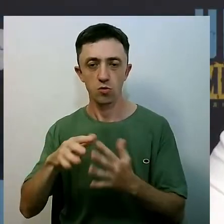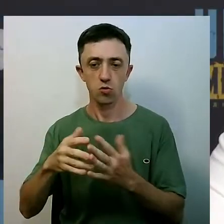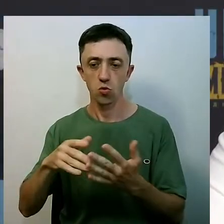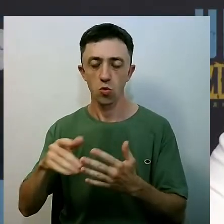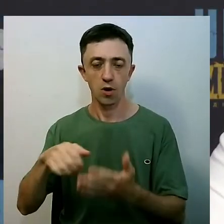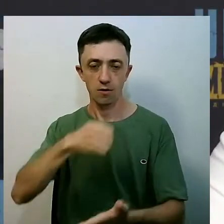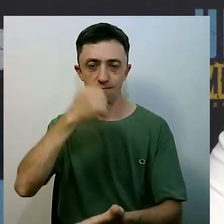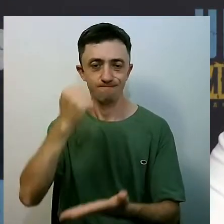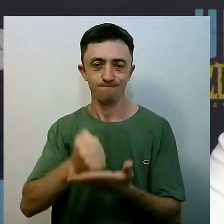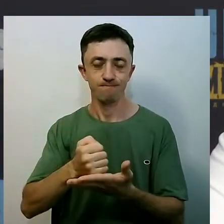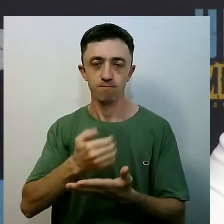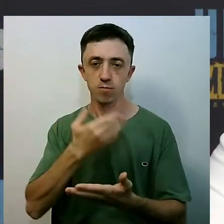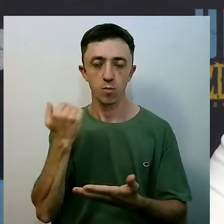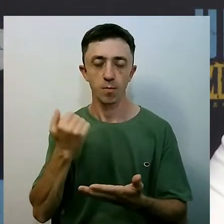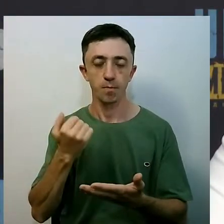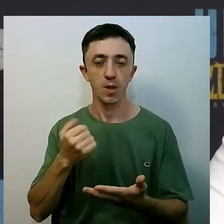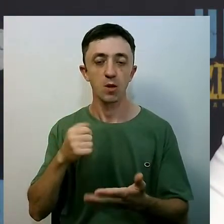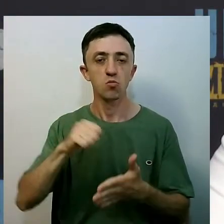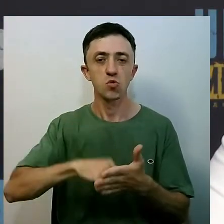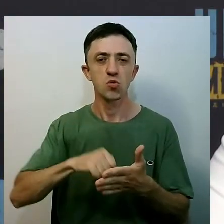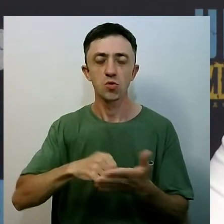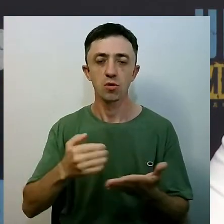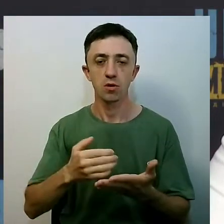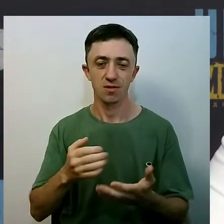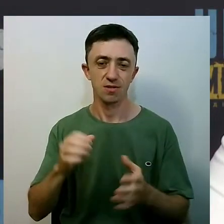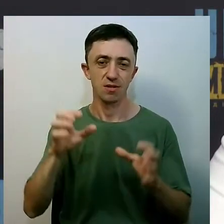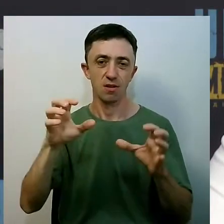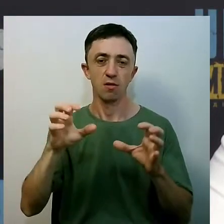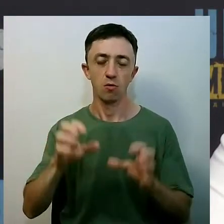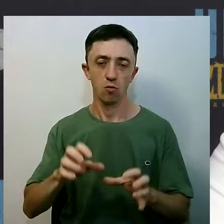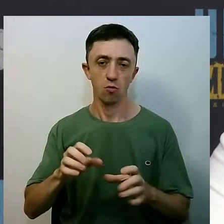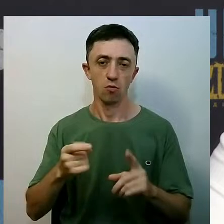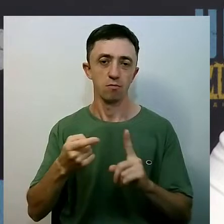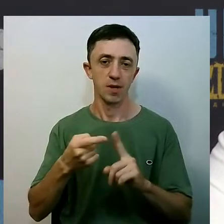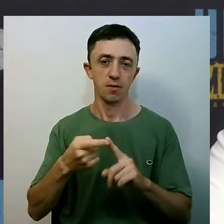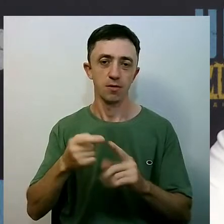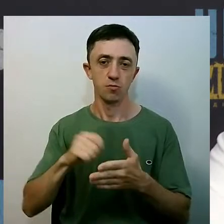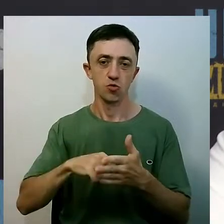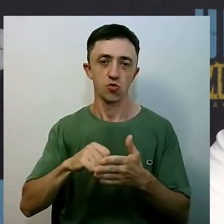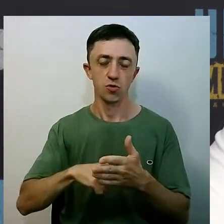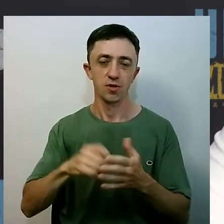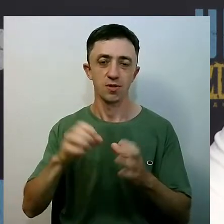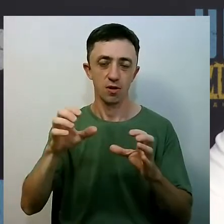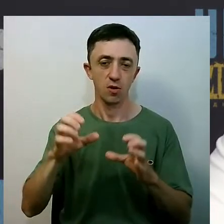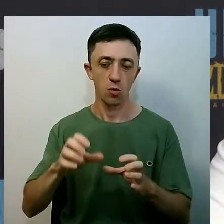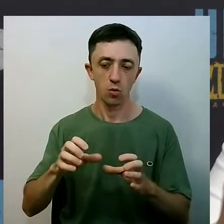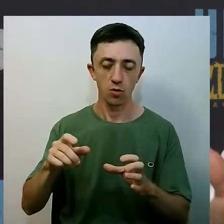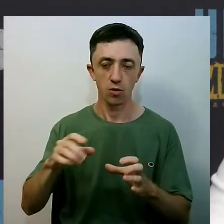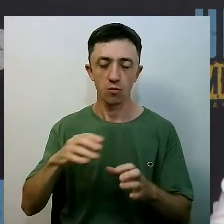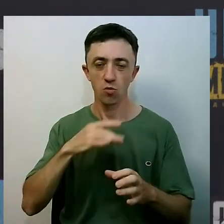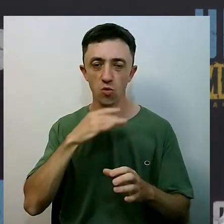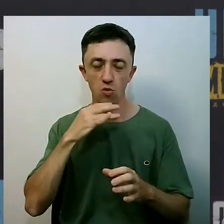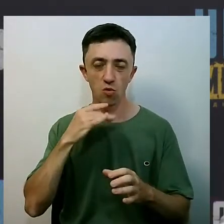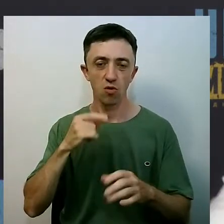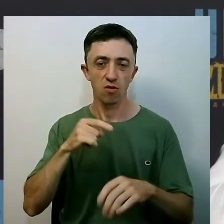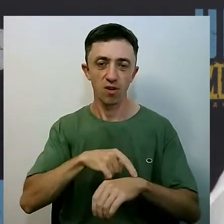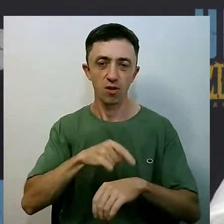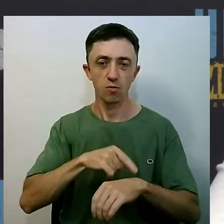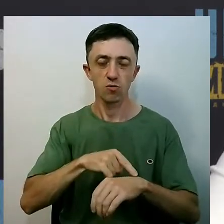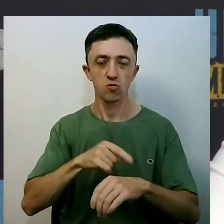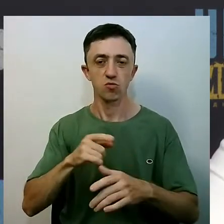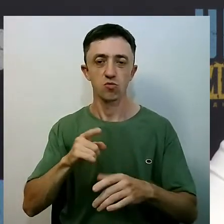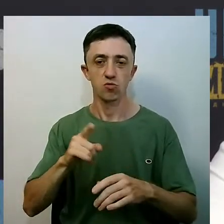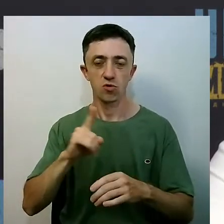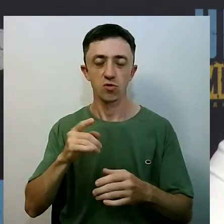can territorial communities have not to approve such plan? There should be no reasons, because this is envisaged by